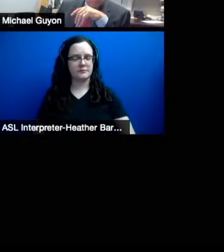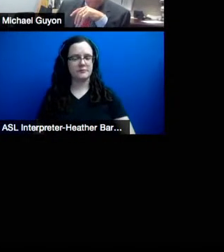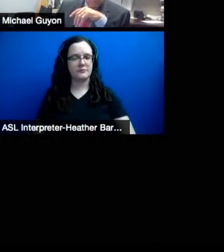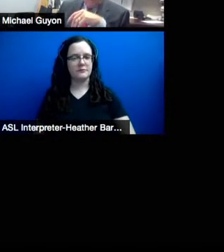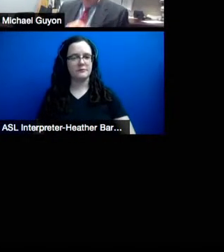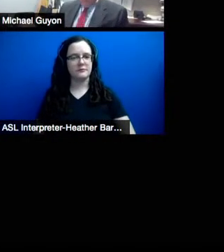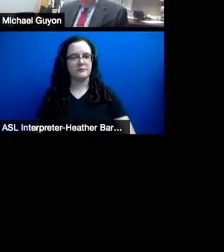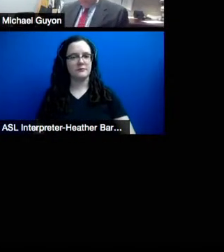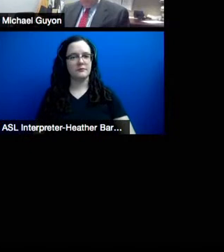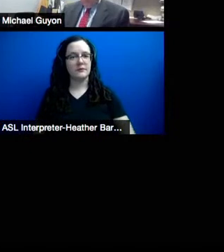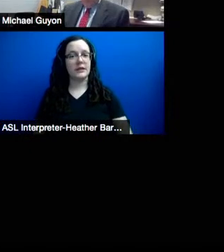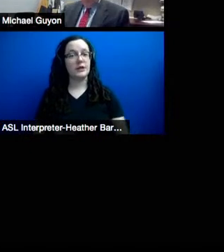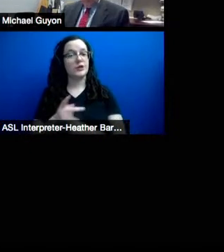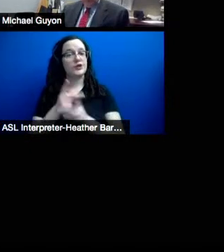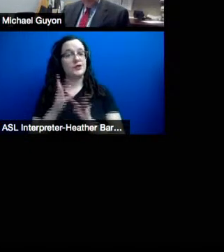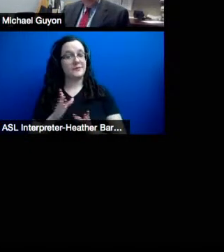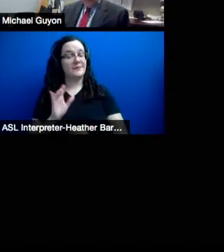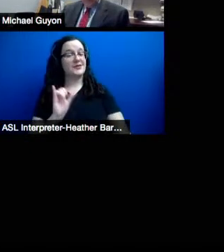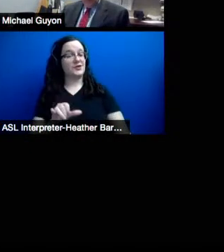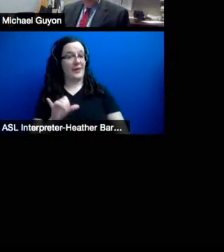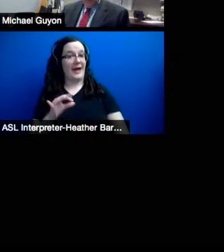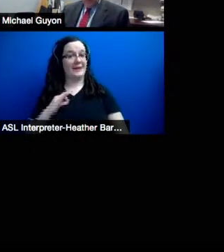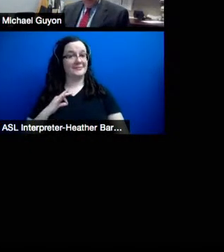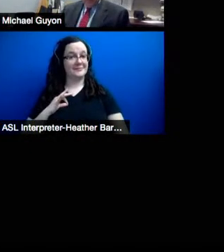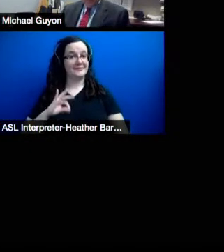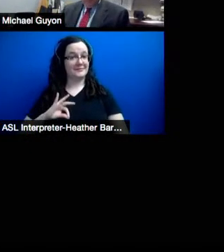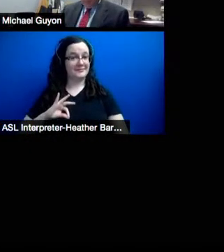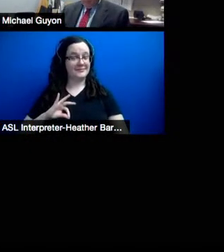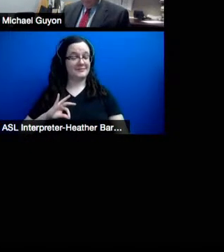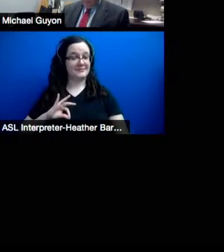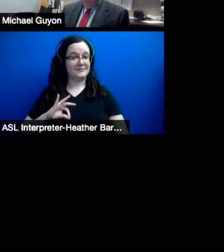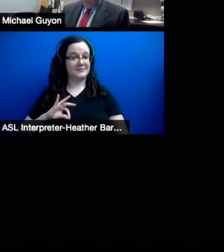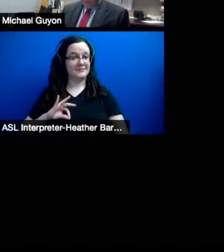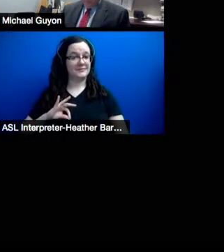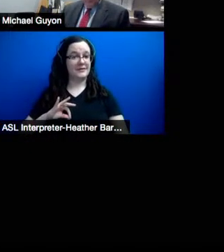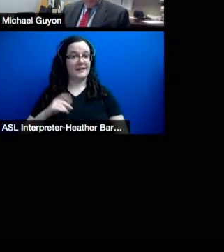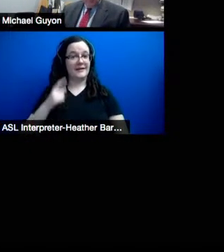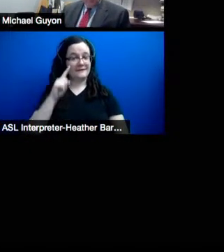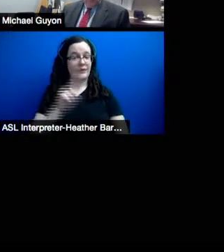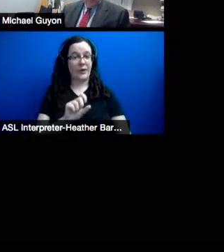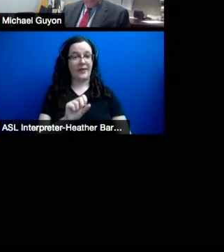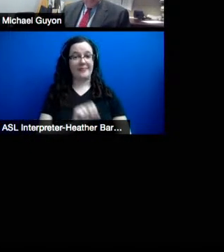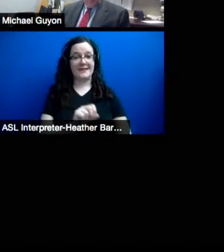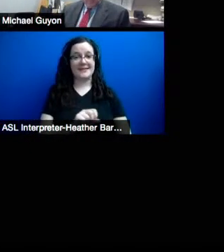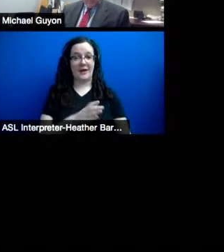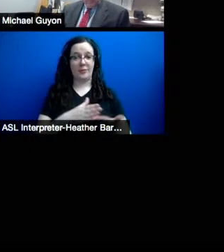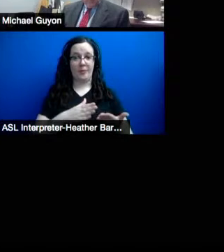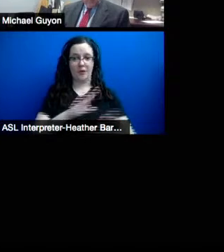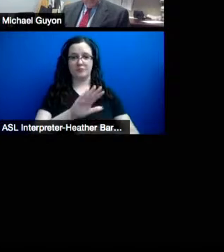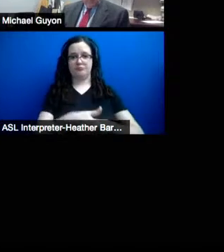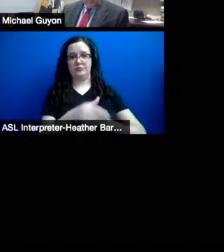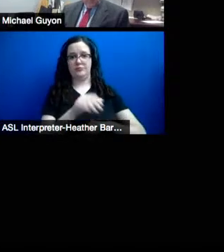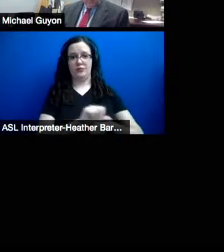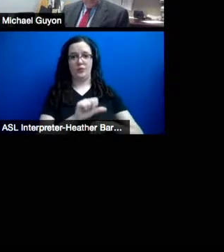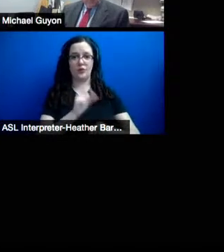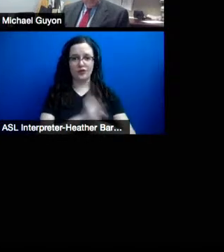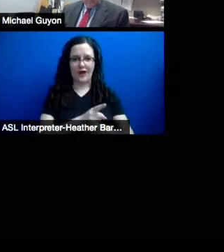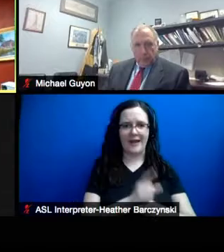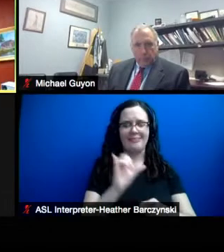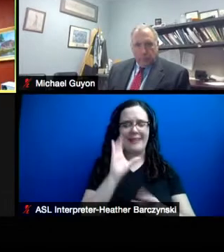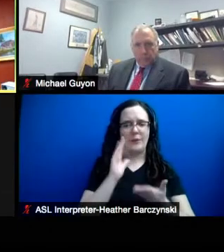that's an advantage of getting the south end of the night work correct, is that will help you